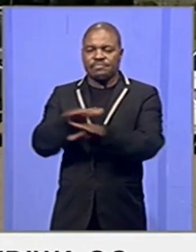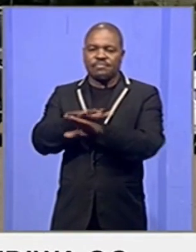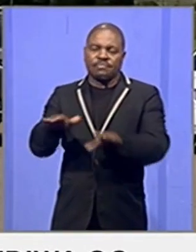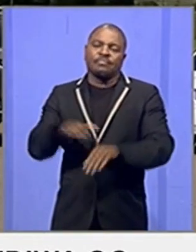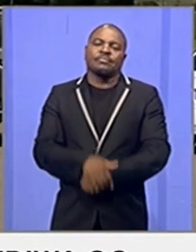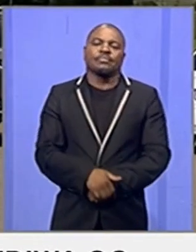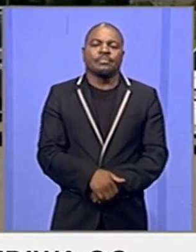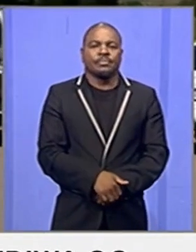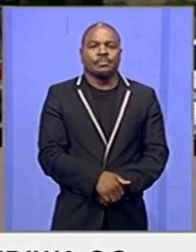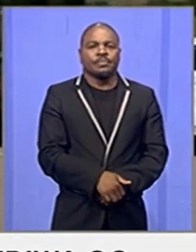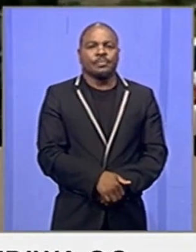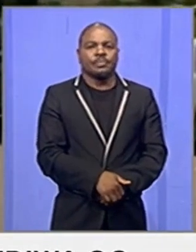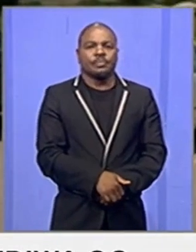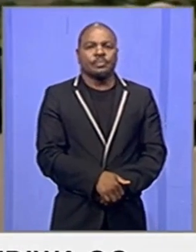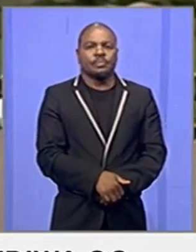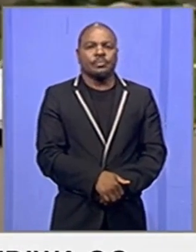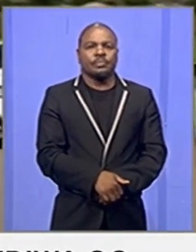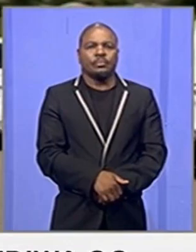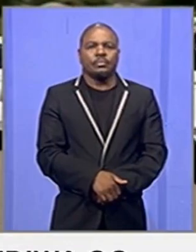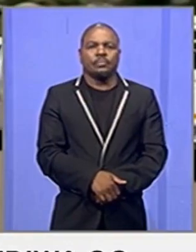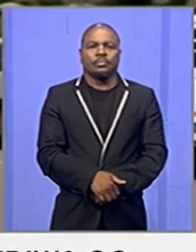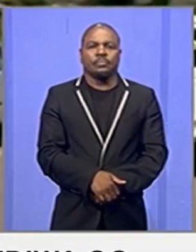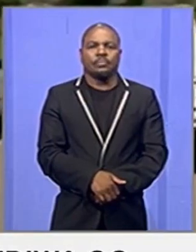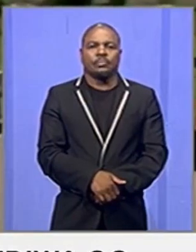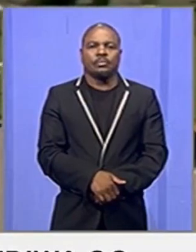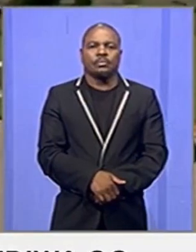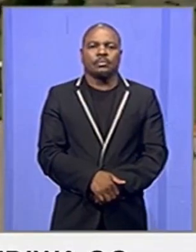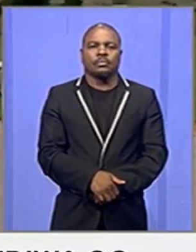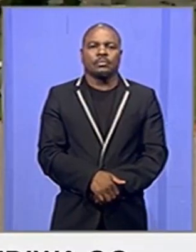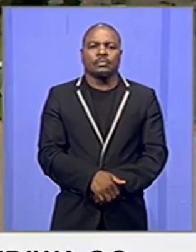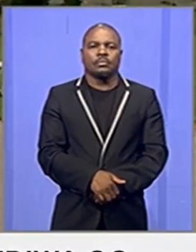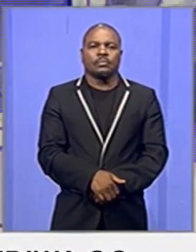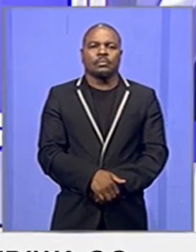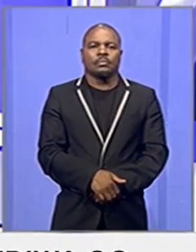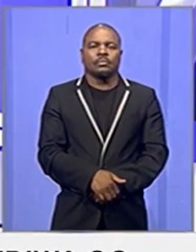gagwe. Molemoane motho SABC News, Sebokeng.